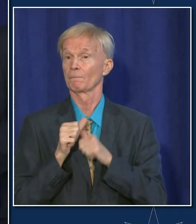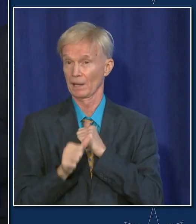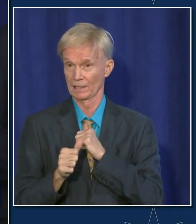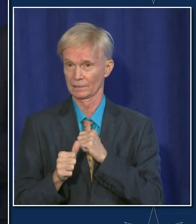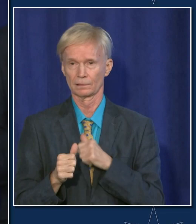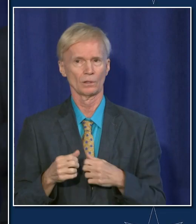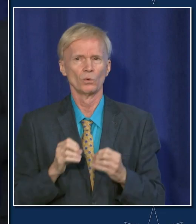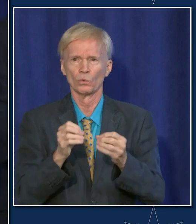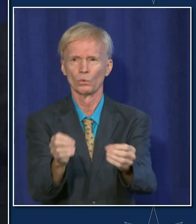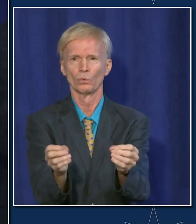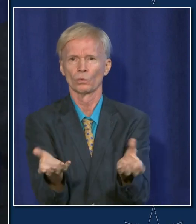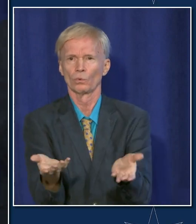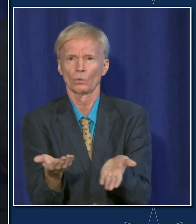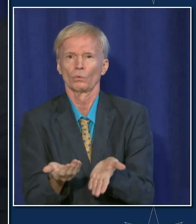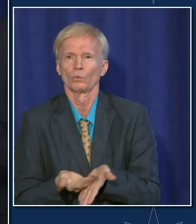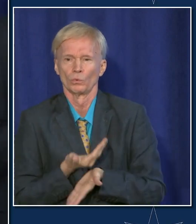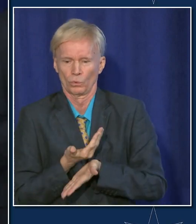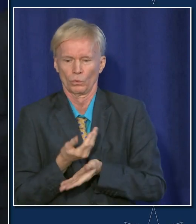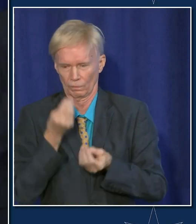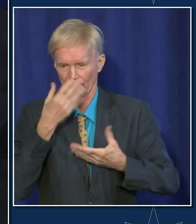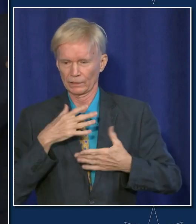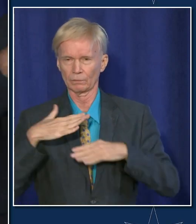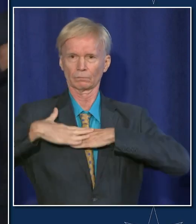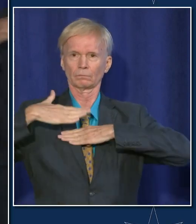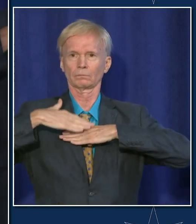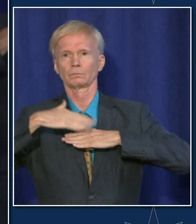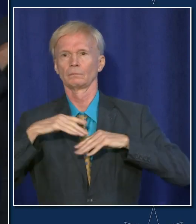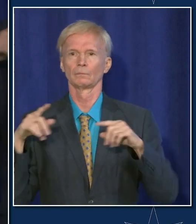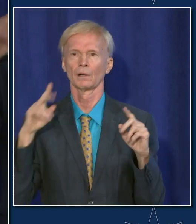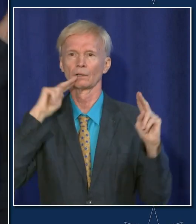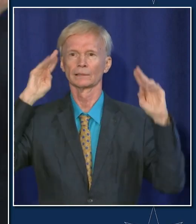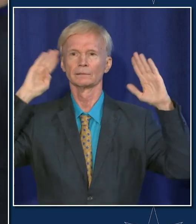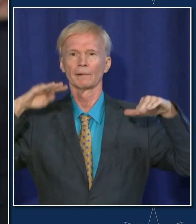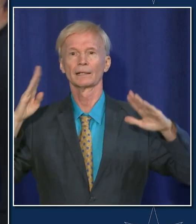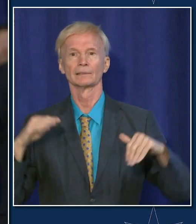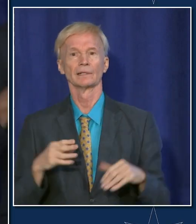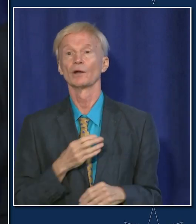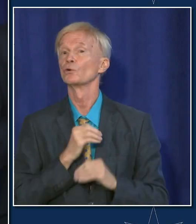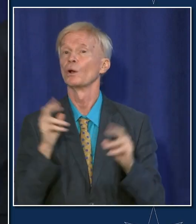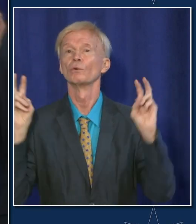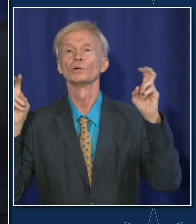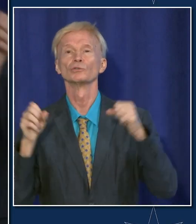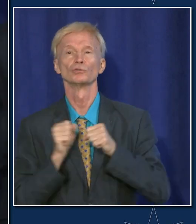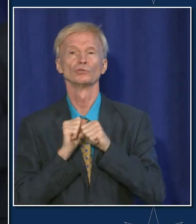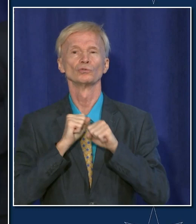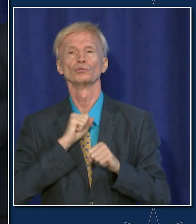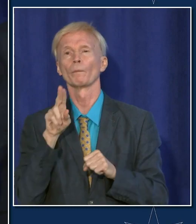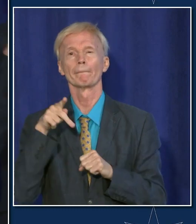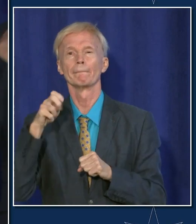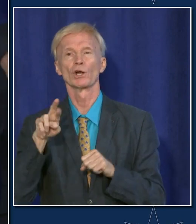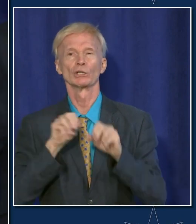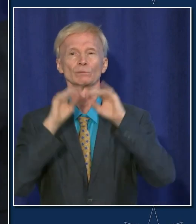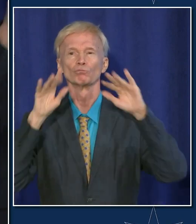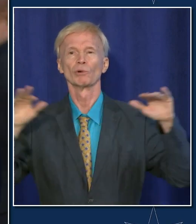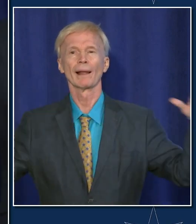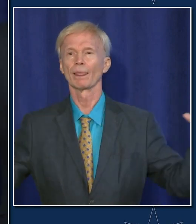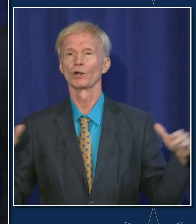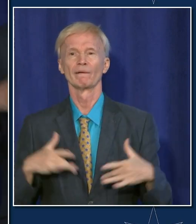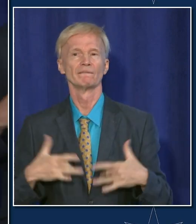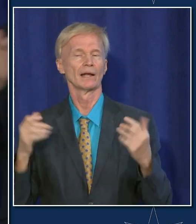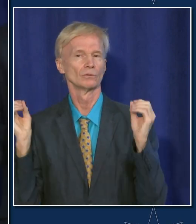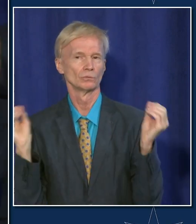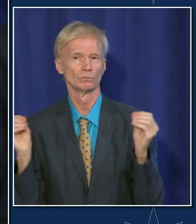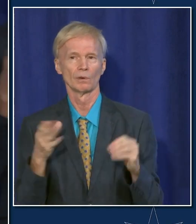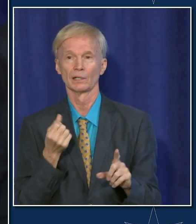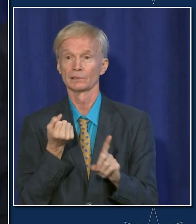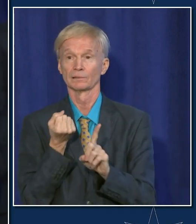no unexpected findings at this point. There's no evidence at this point of a super spreader event, and there's no evidence of substantial impact